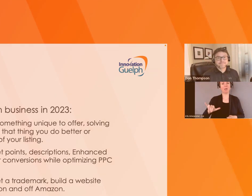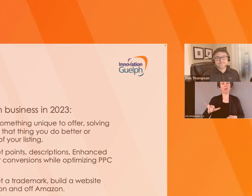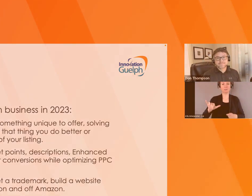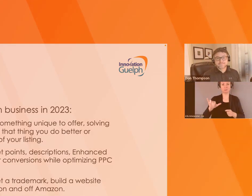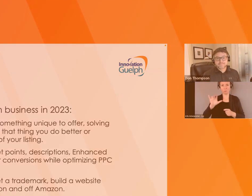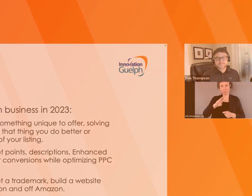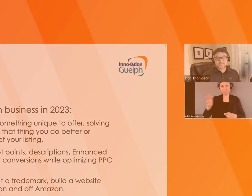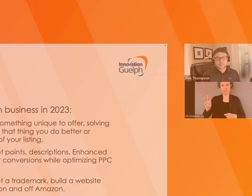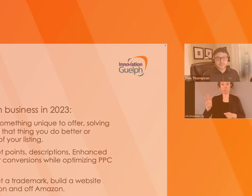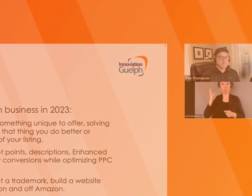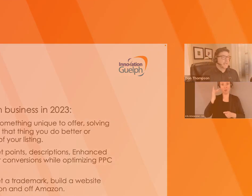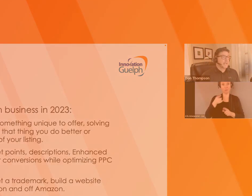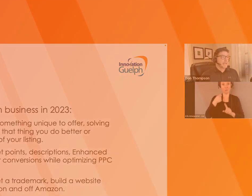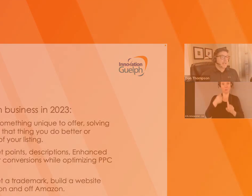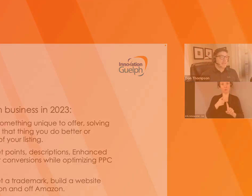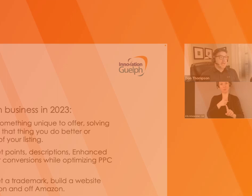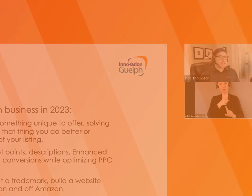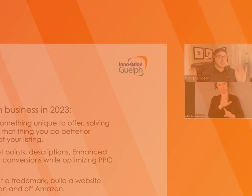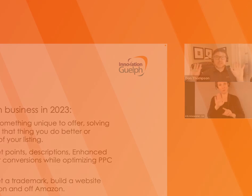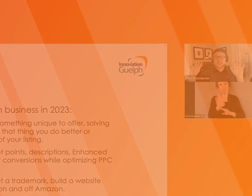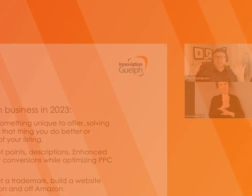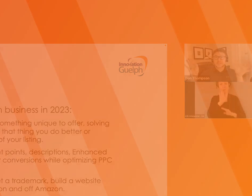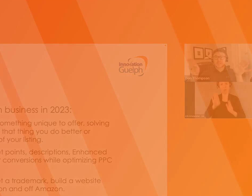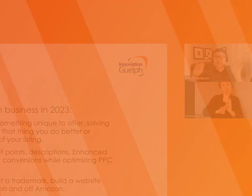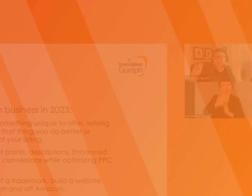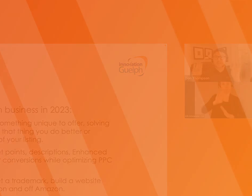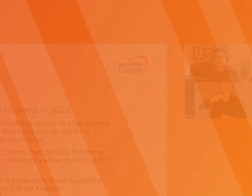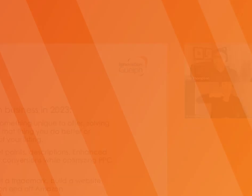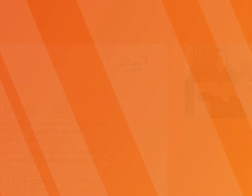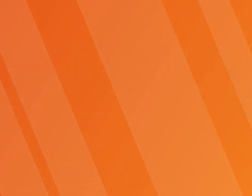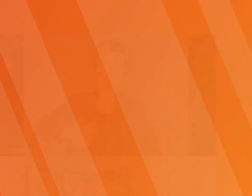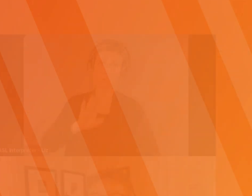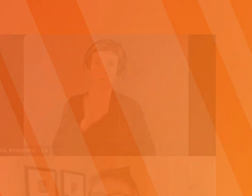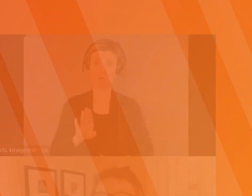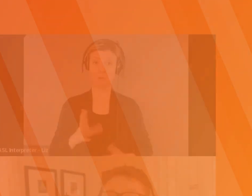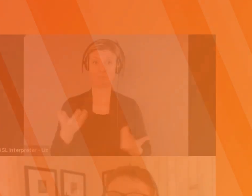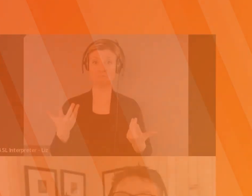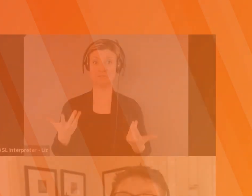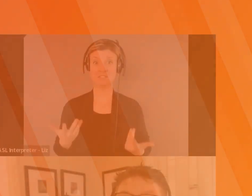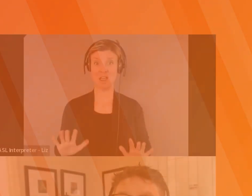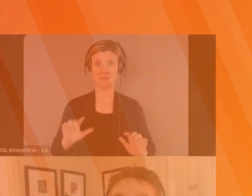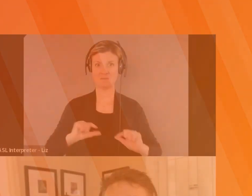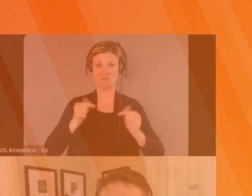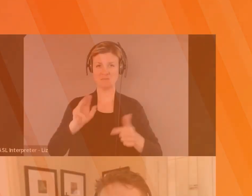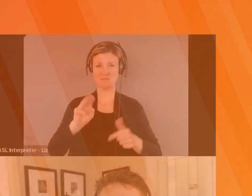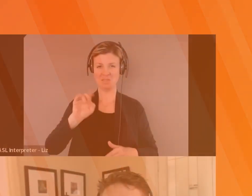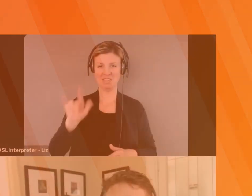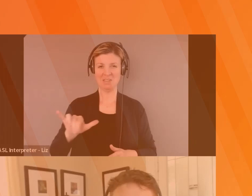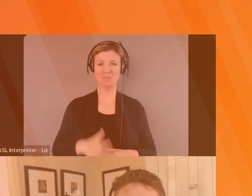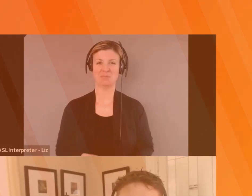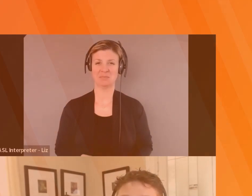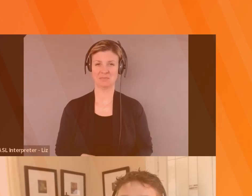profit. Okay, and that is it. I hand it back to Mickey. Well,